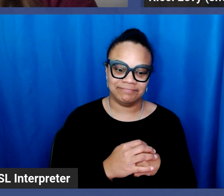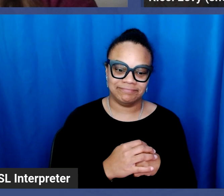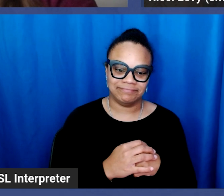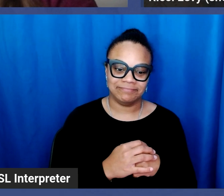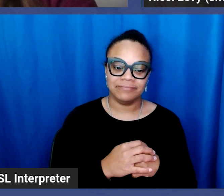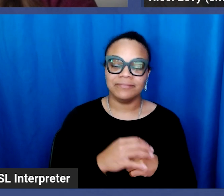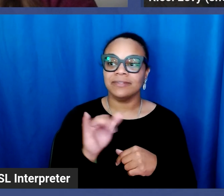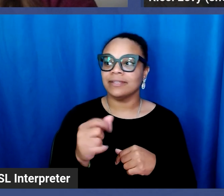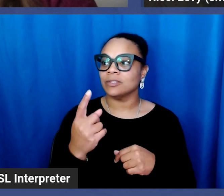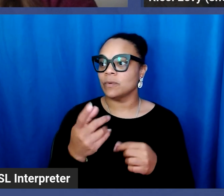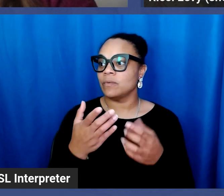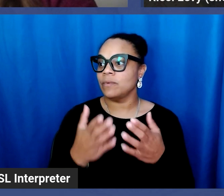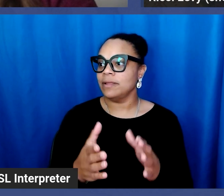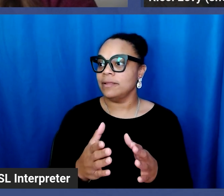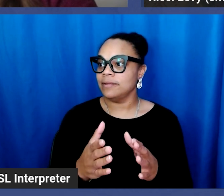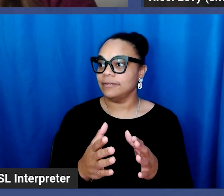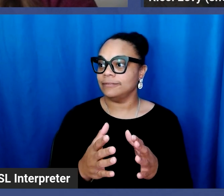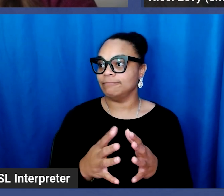It's a way of